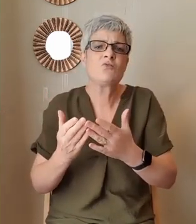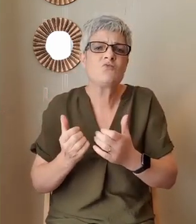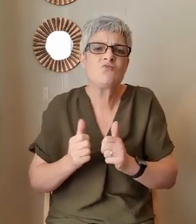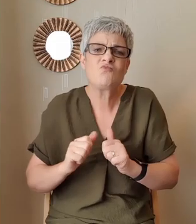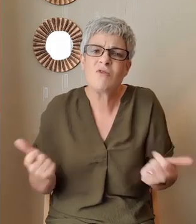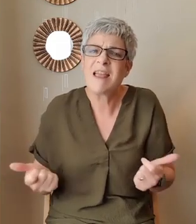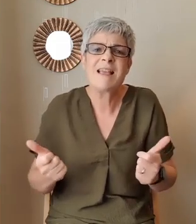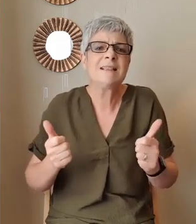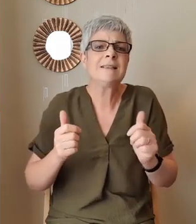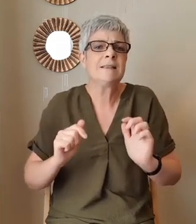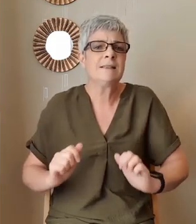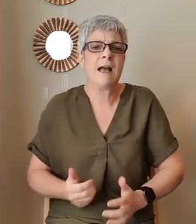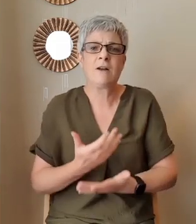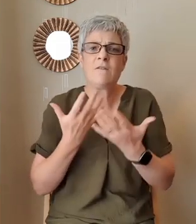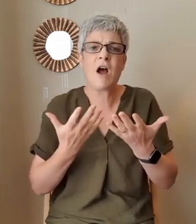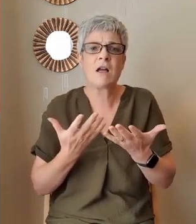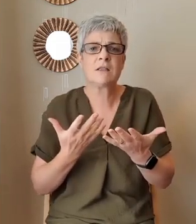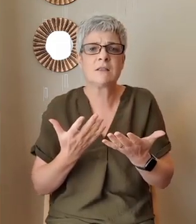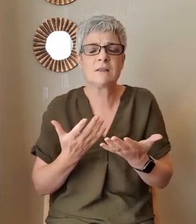of Jesus.